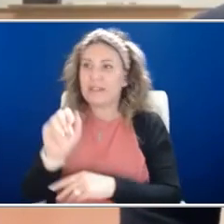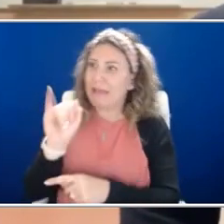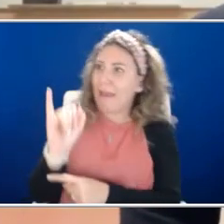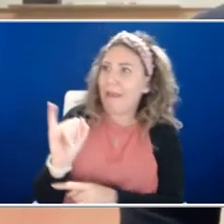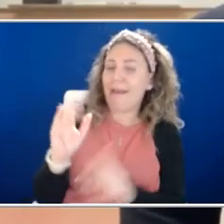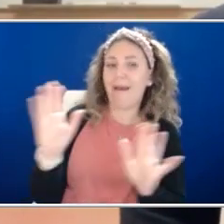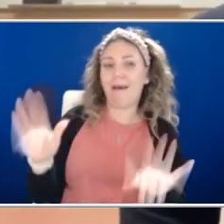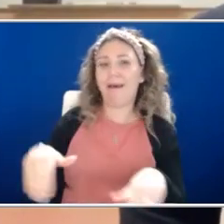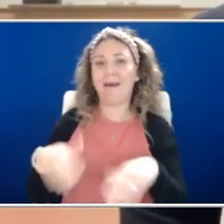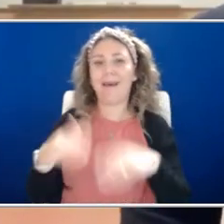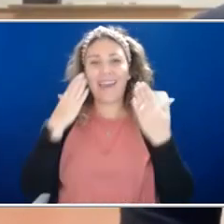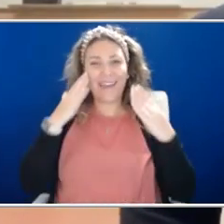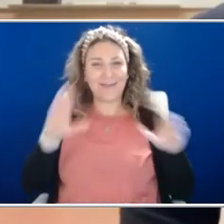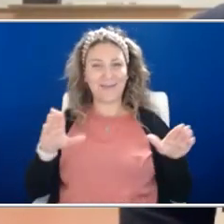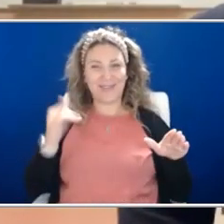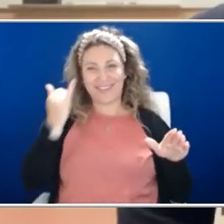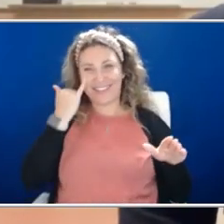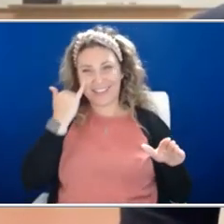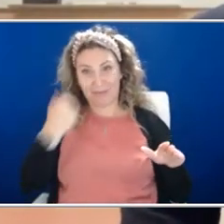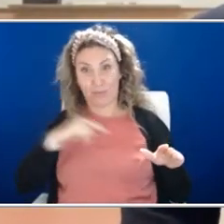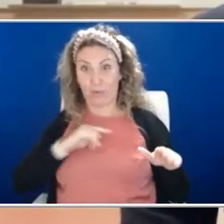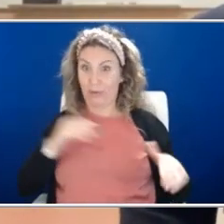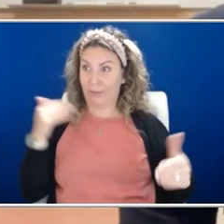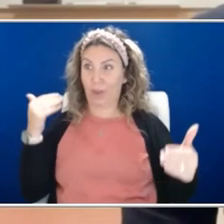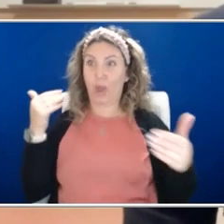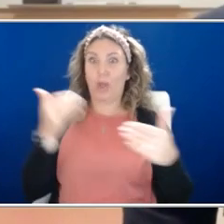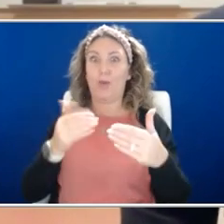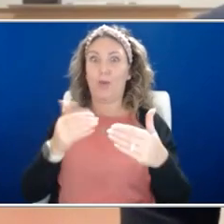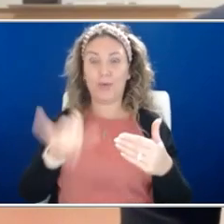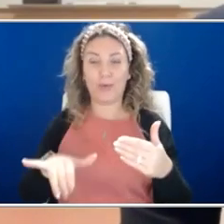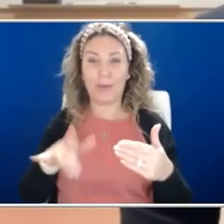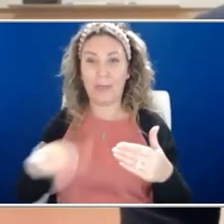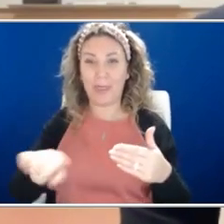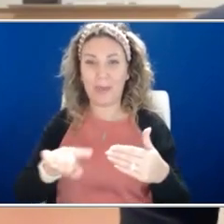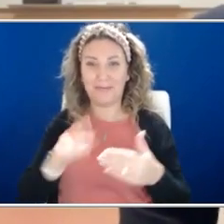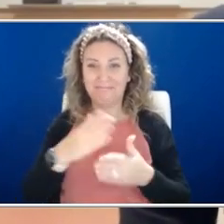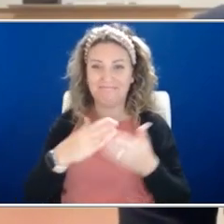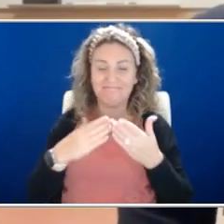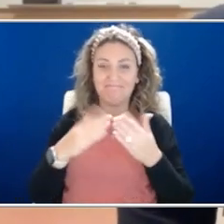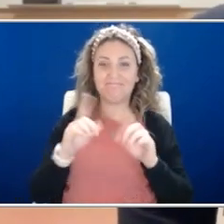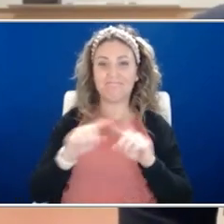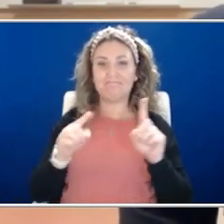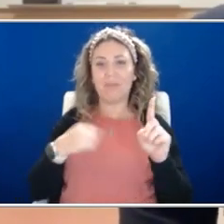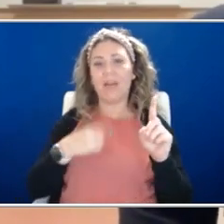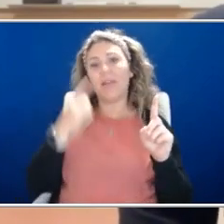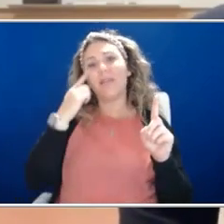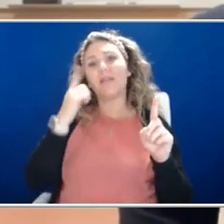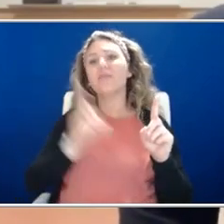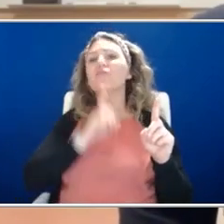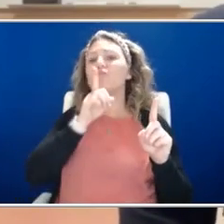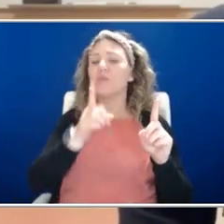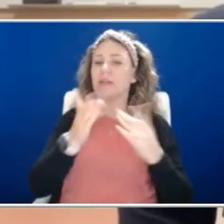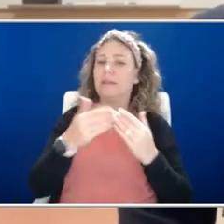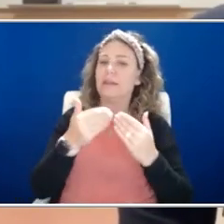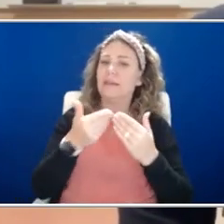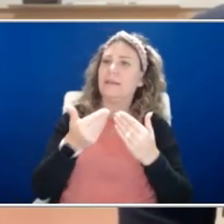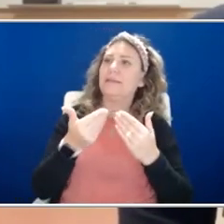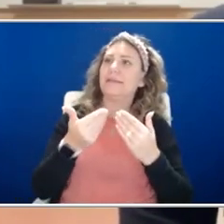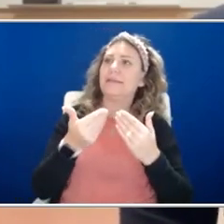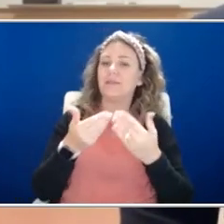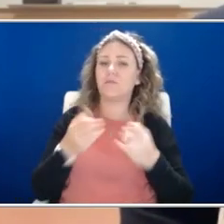if we're close to those stages, but, you know, I think really the easiest way to think about